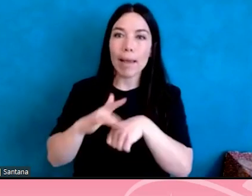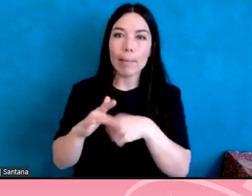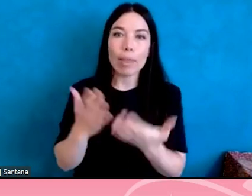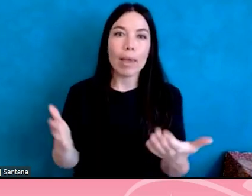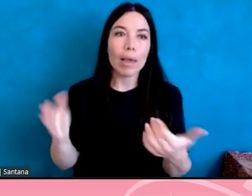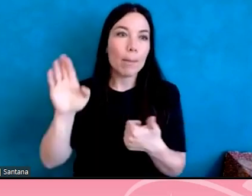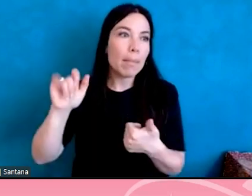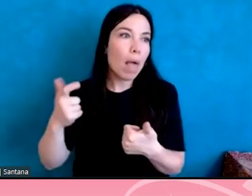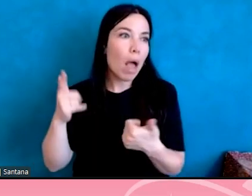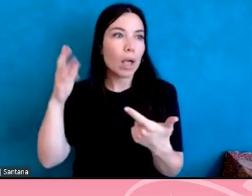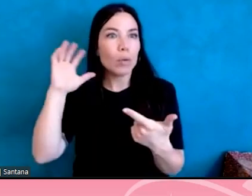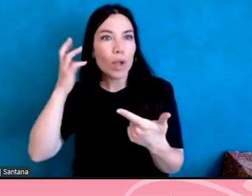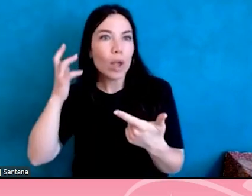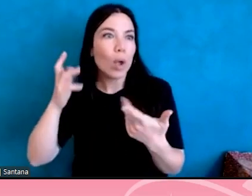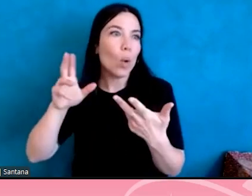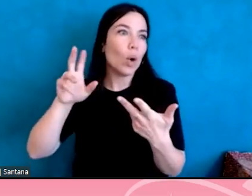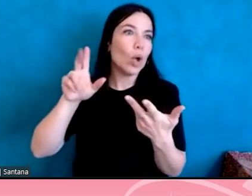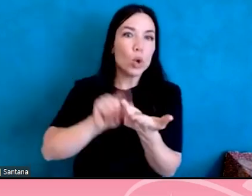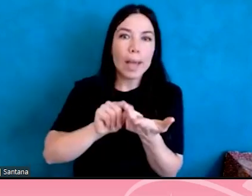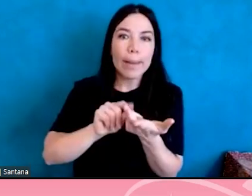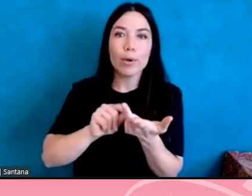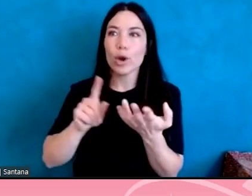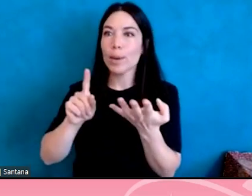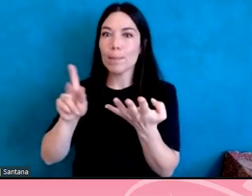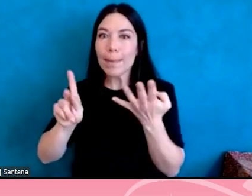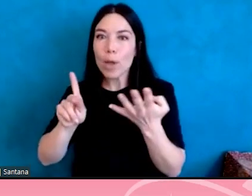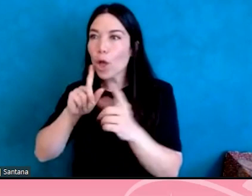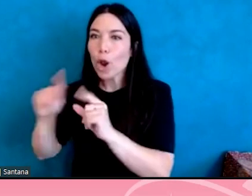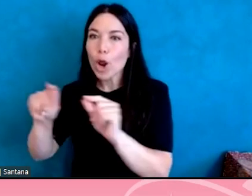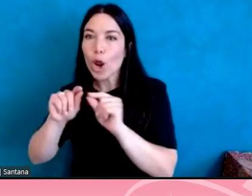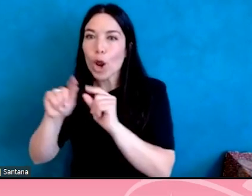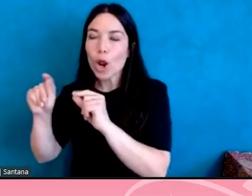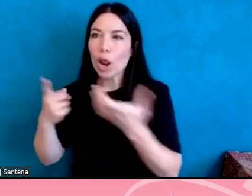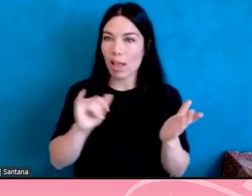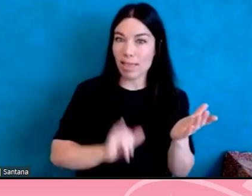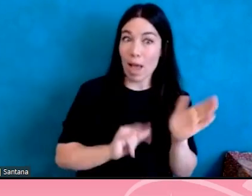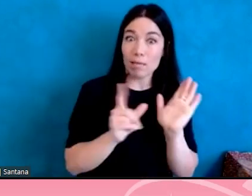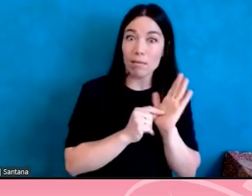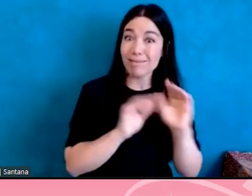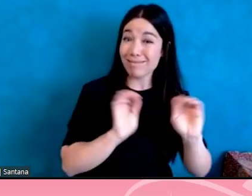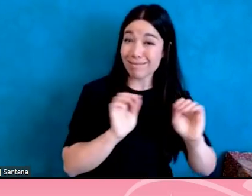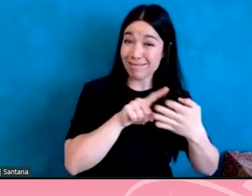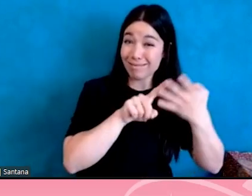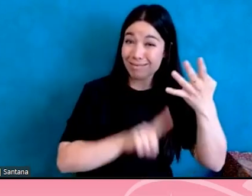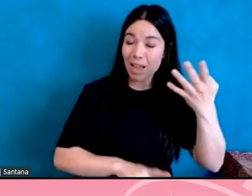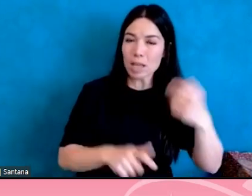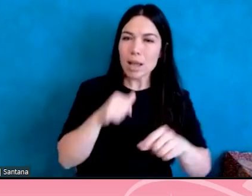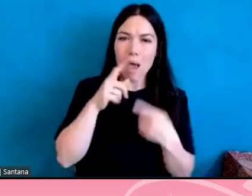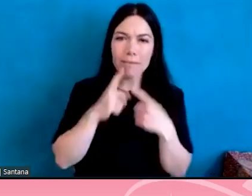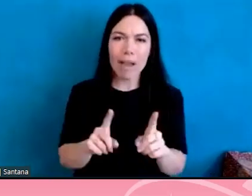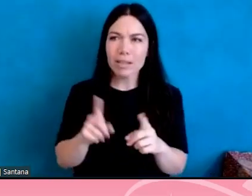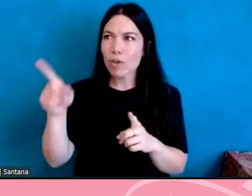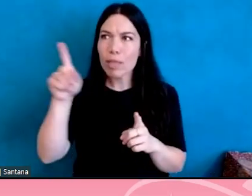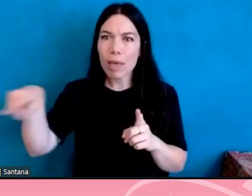to person, then perhaps that's not going to be an effective way to think about our ideas